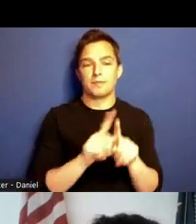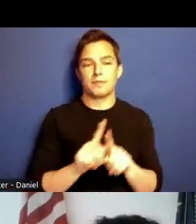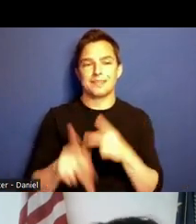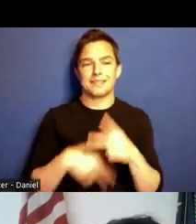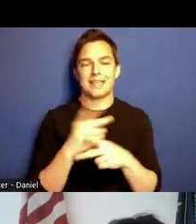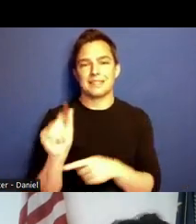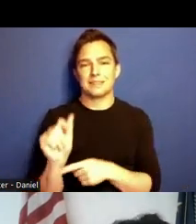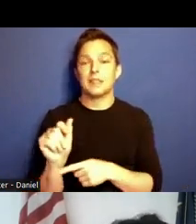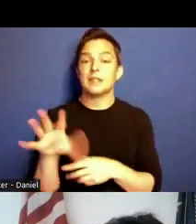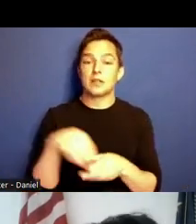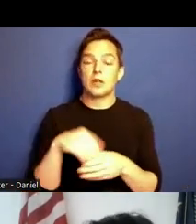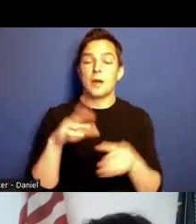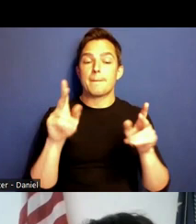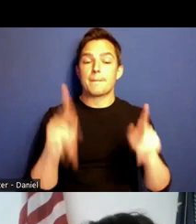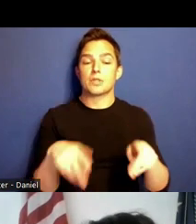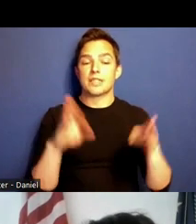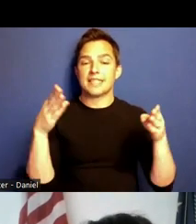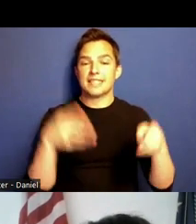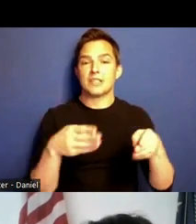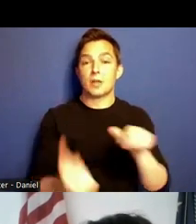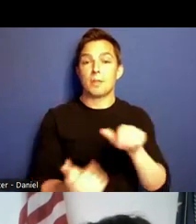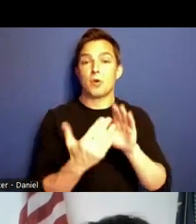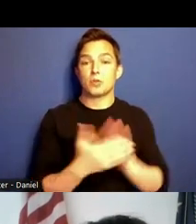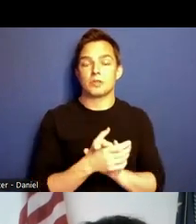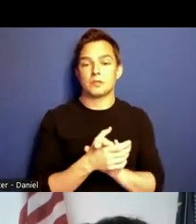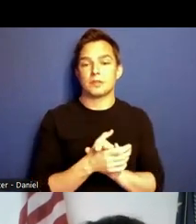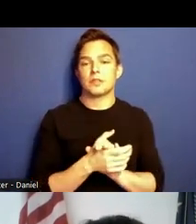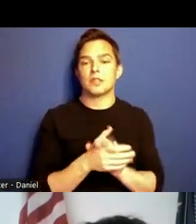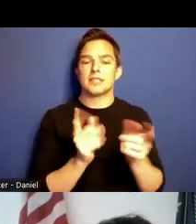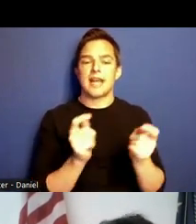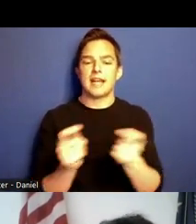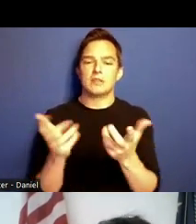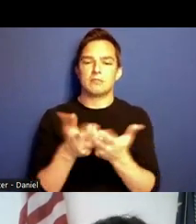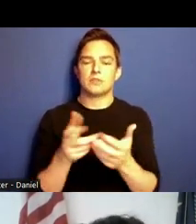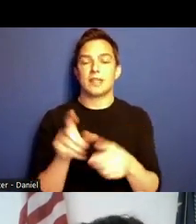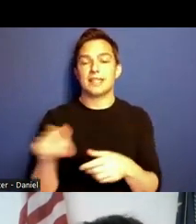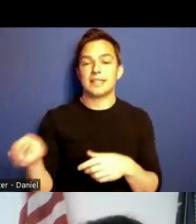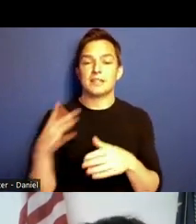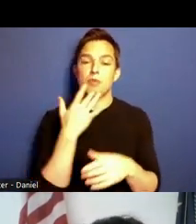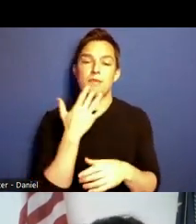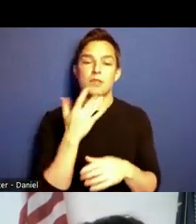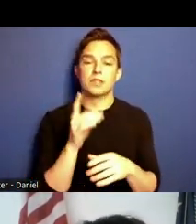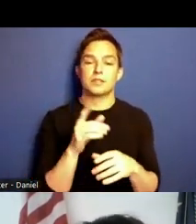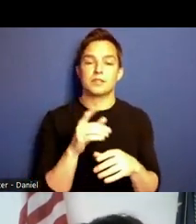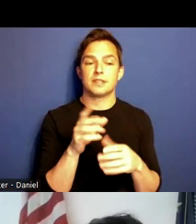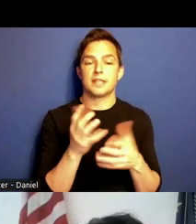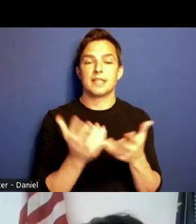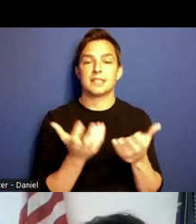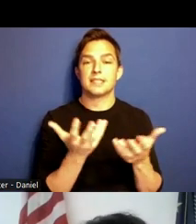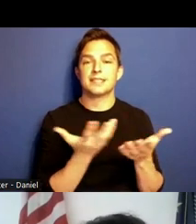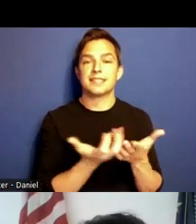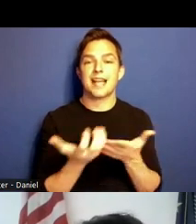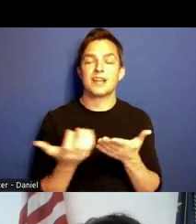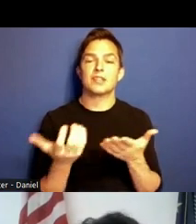employ a person-centered approach with services that are tailored to the needs and the preferences and the desires and aspirations